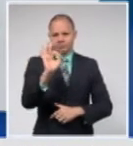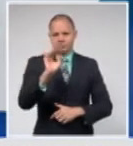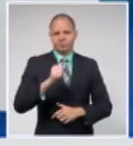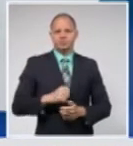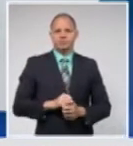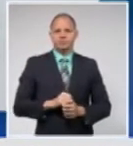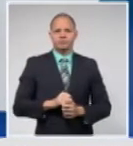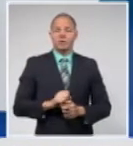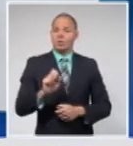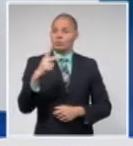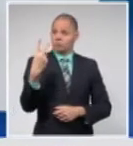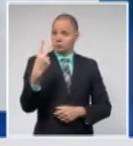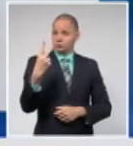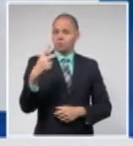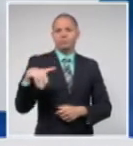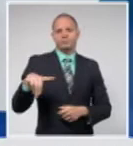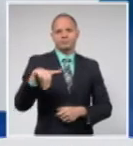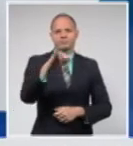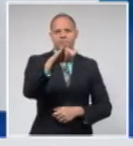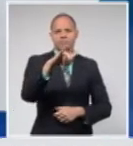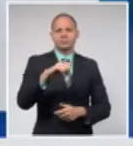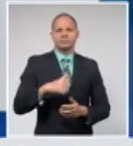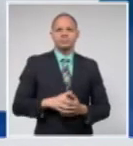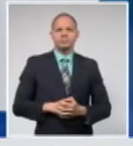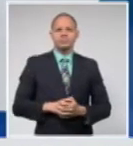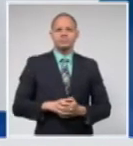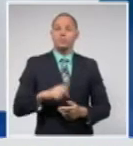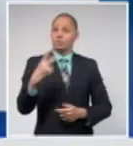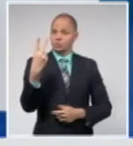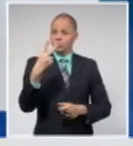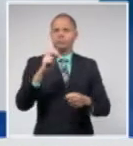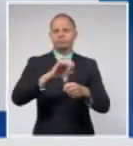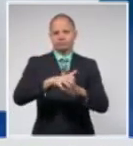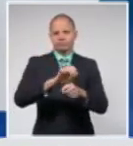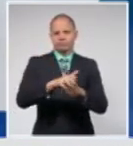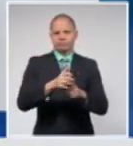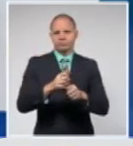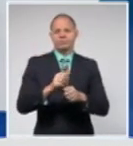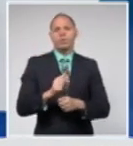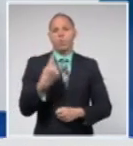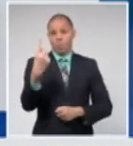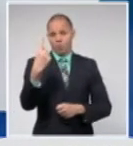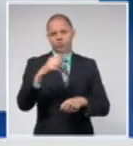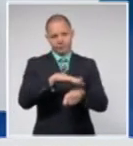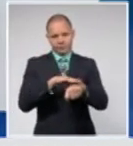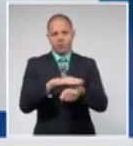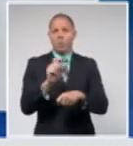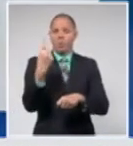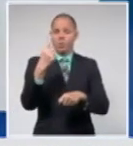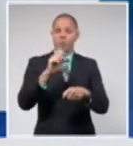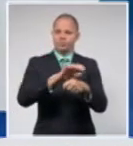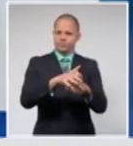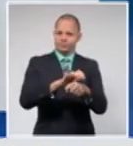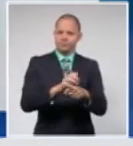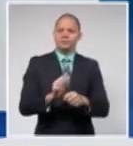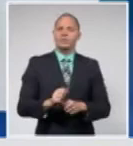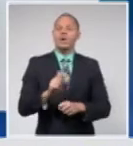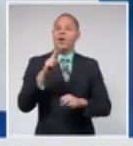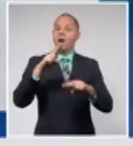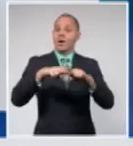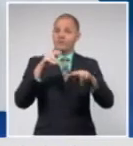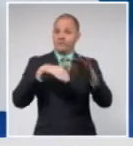del Este, Arroyo Naranjo, and Habana Vieja. These are the 12 autochthonous